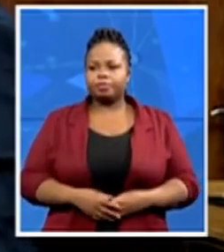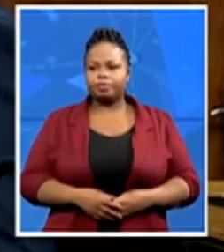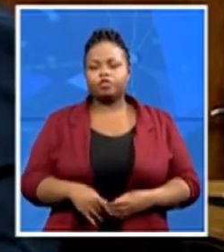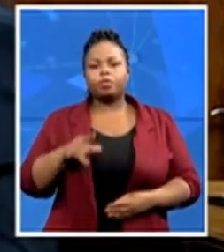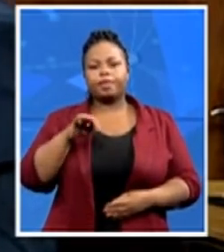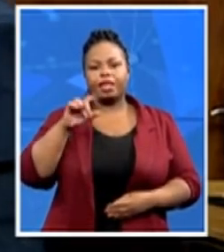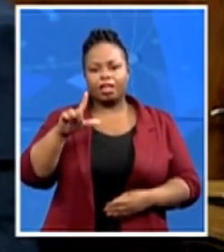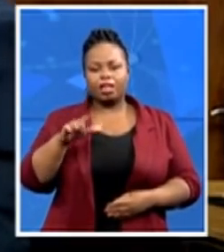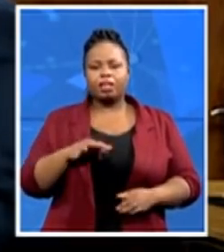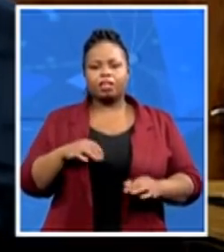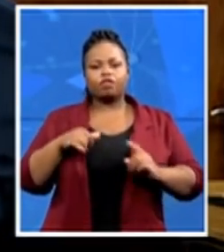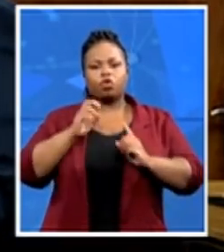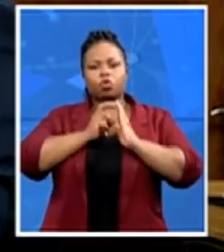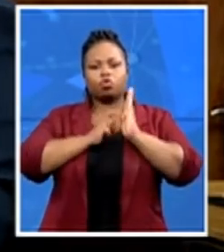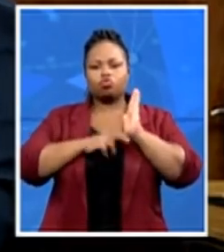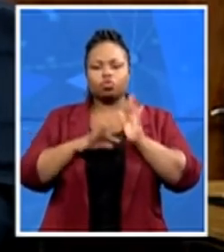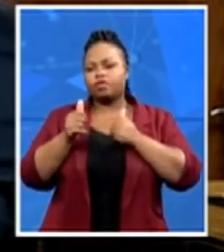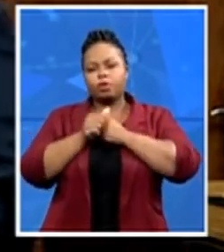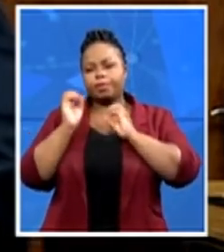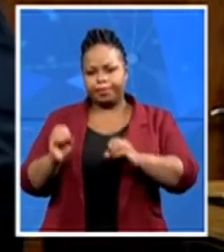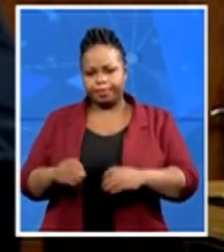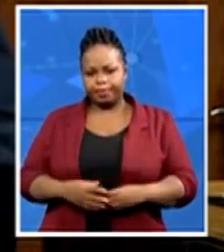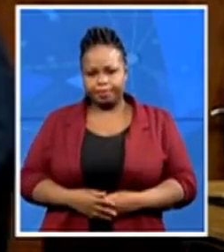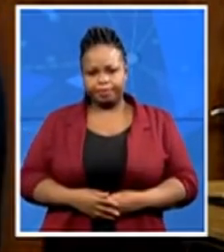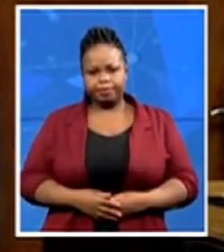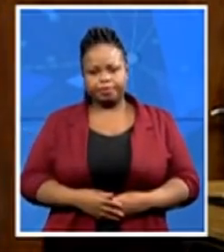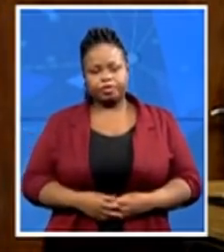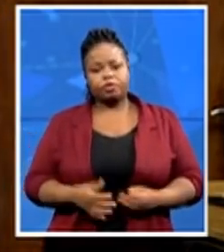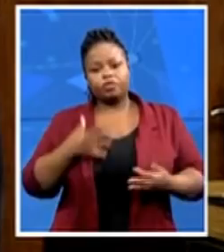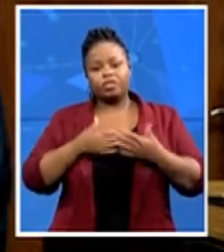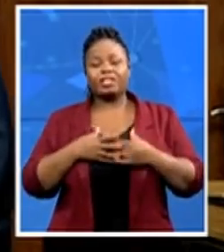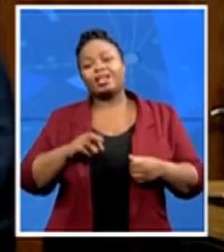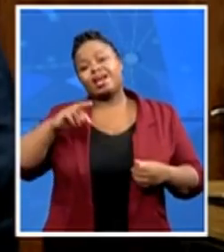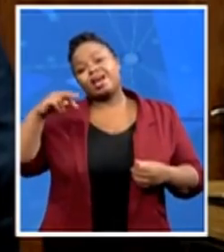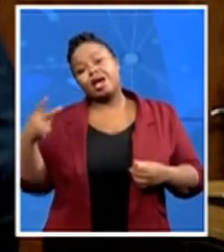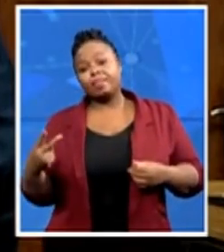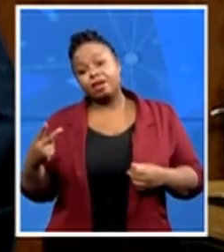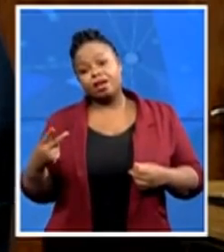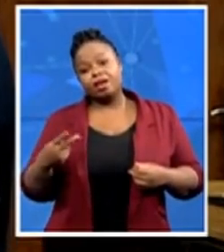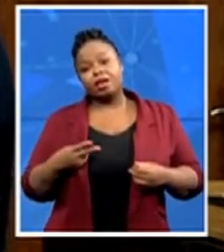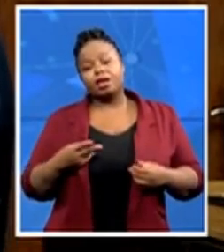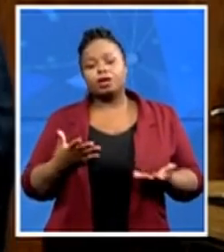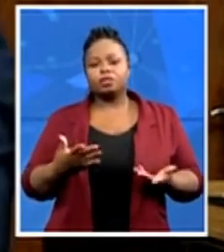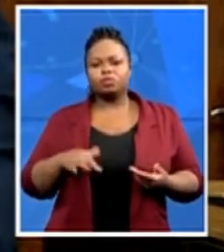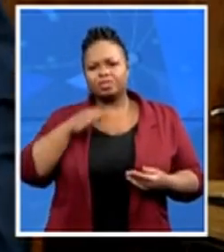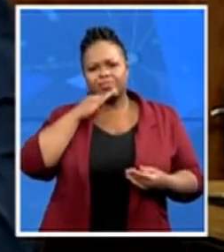the court might take. So any other factor would obviously refer to those three.